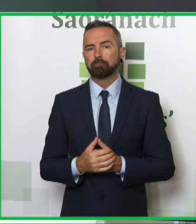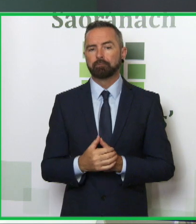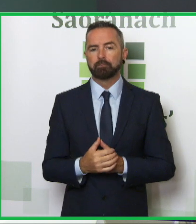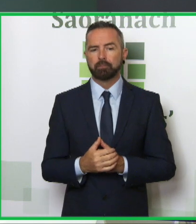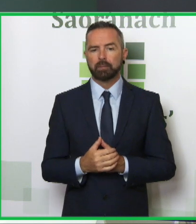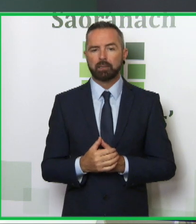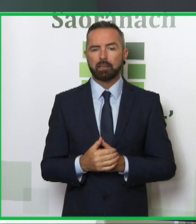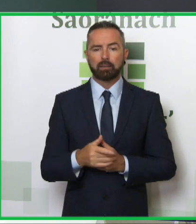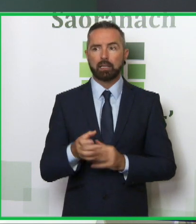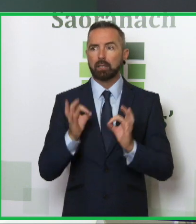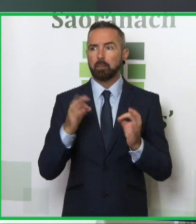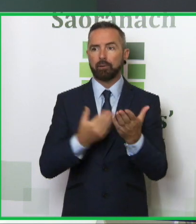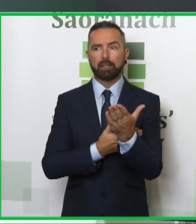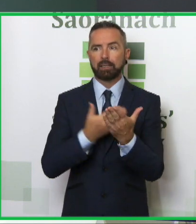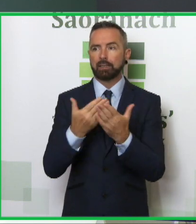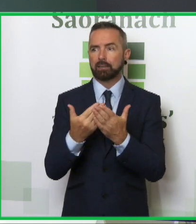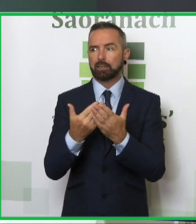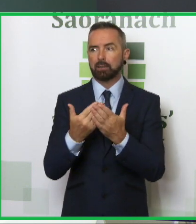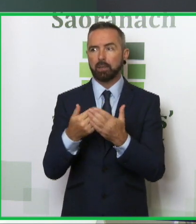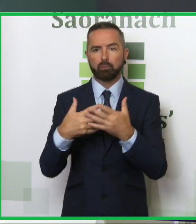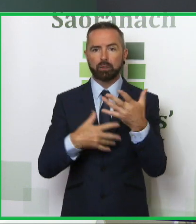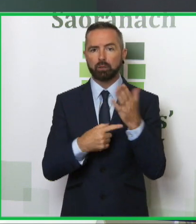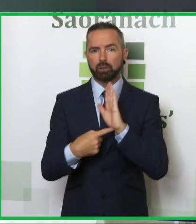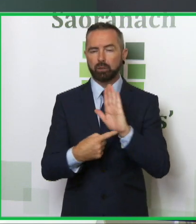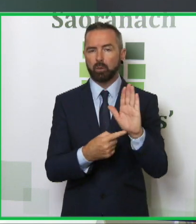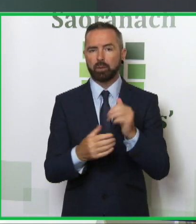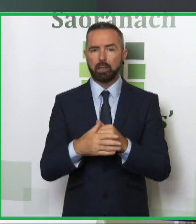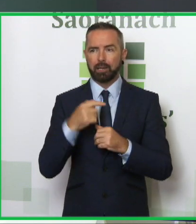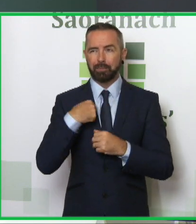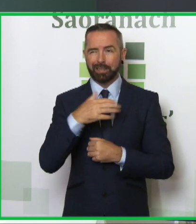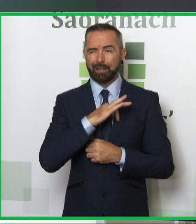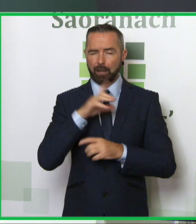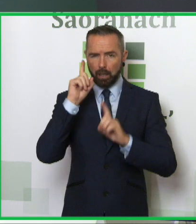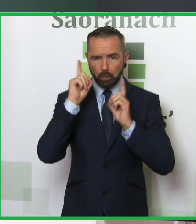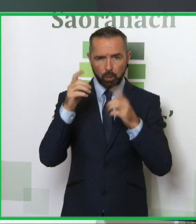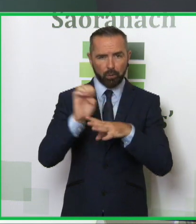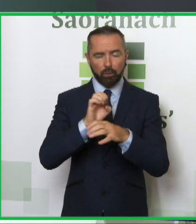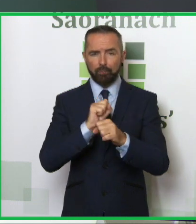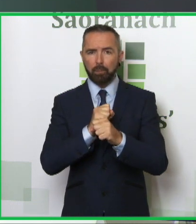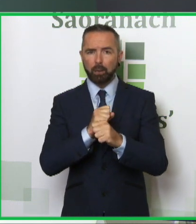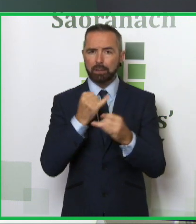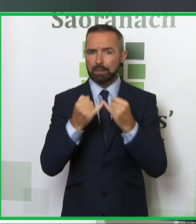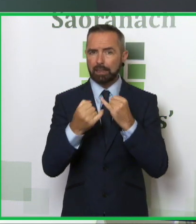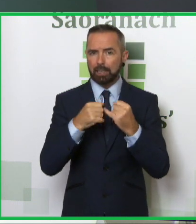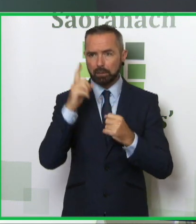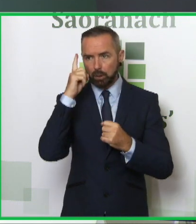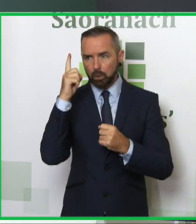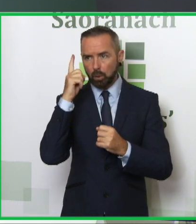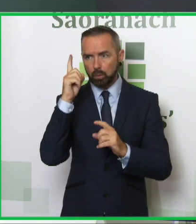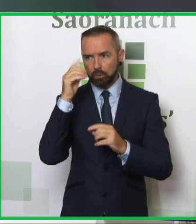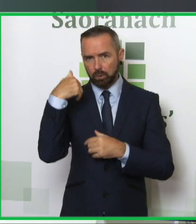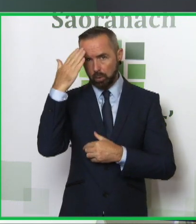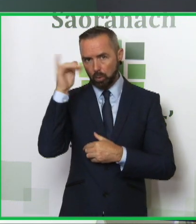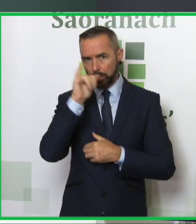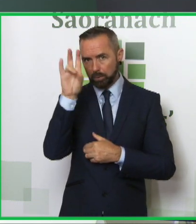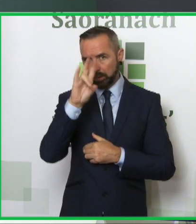perfectly legitimate result to place. I don't know enough about the details of what you're discussing to know at which questions that's valid, and I'll be